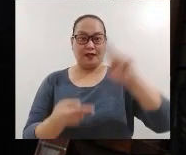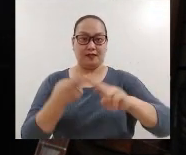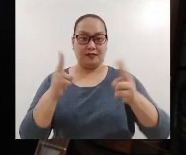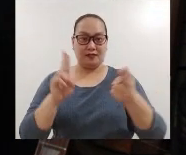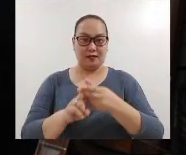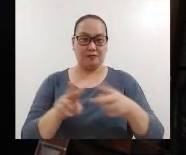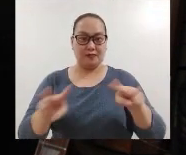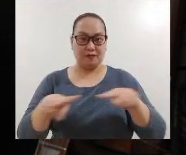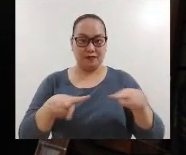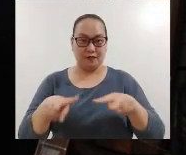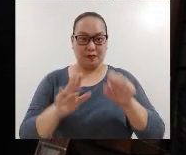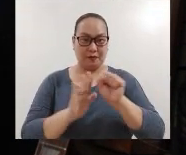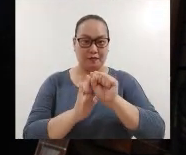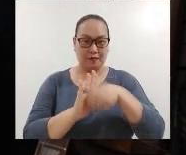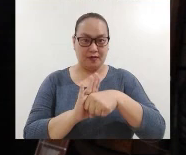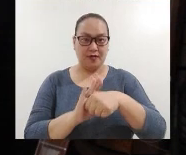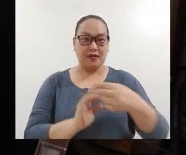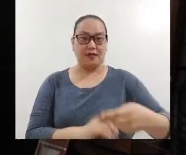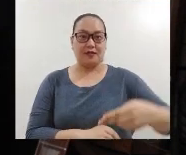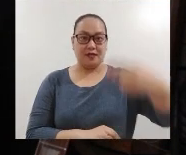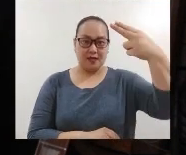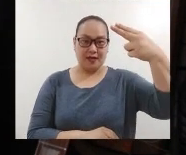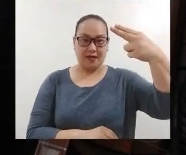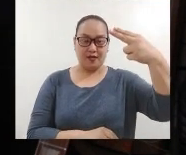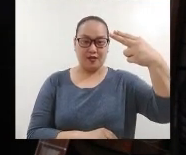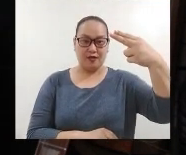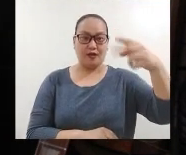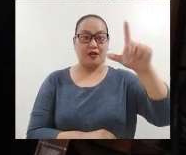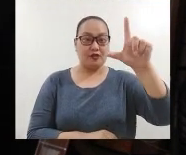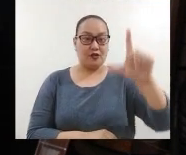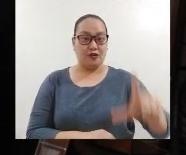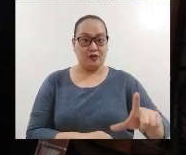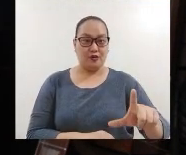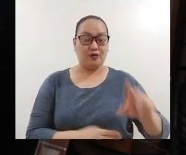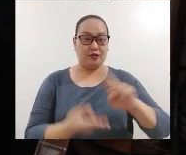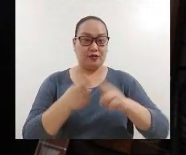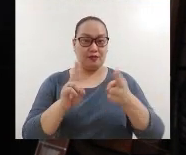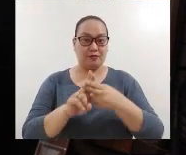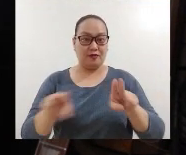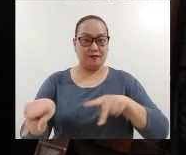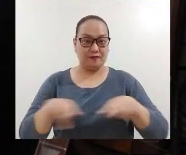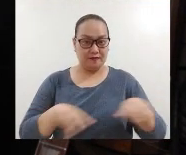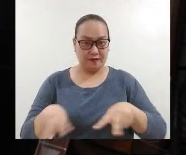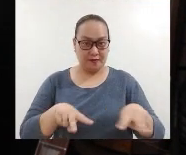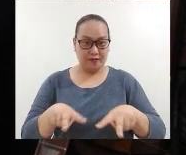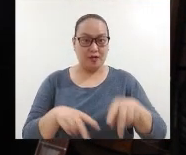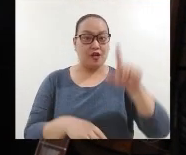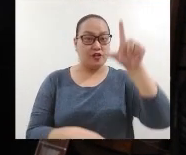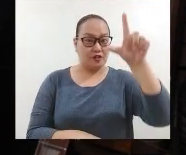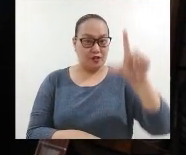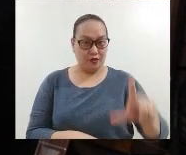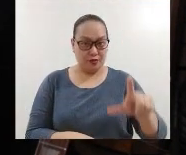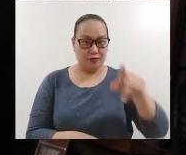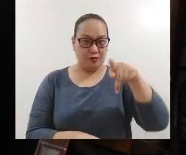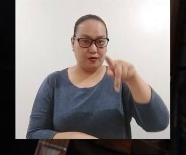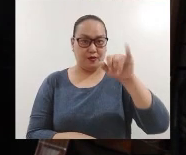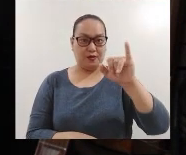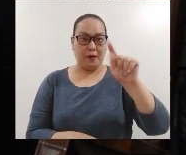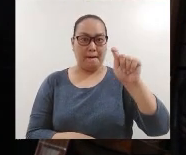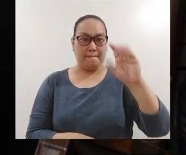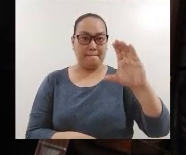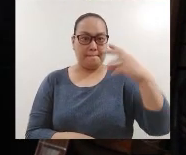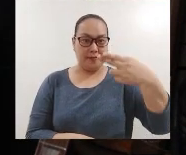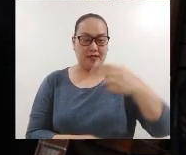of vibrations per second, the higher the pitch. The lower the number of vibrations per second, the lower the